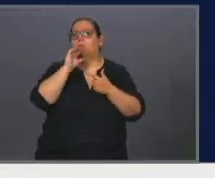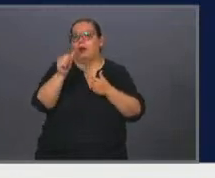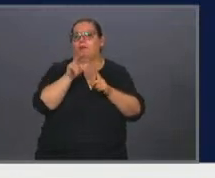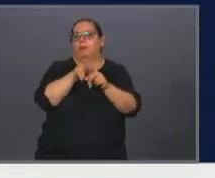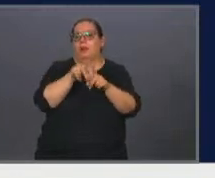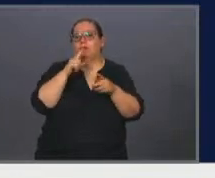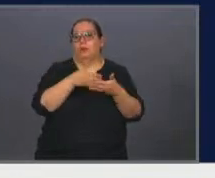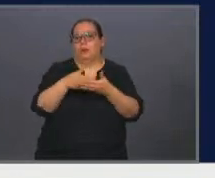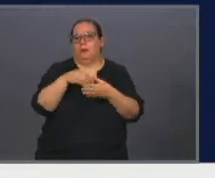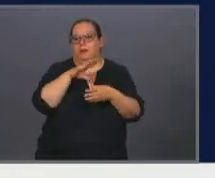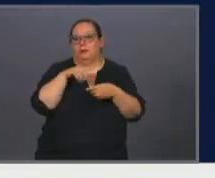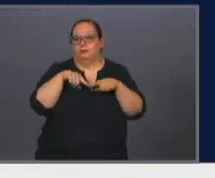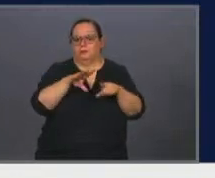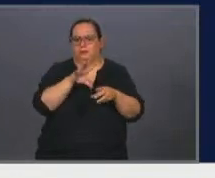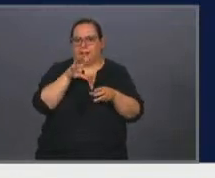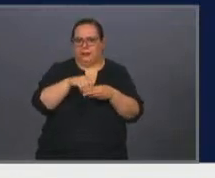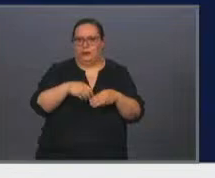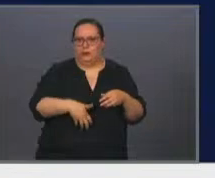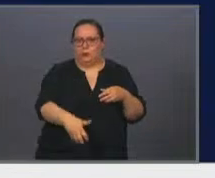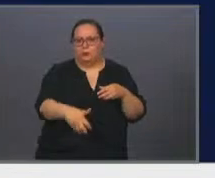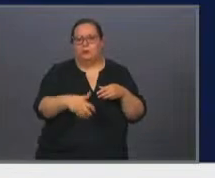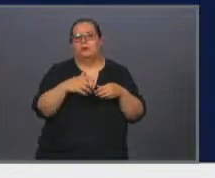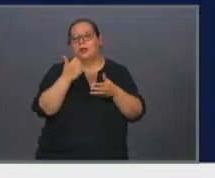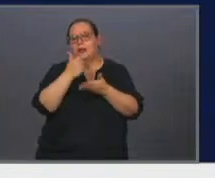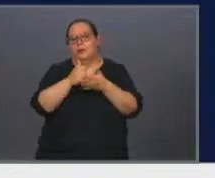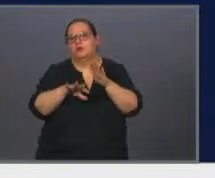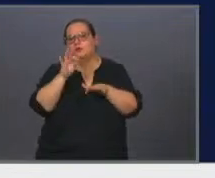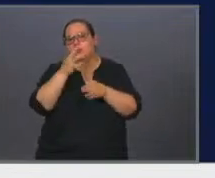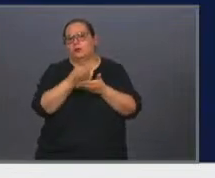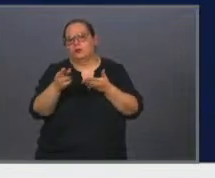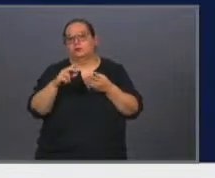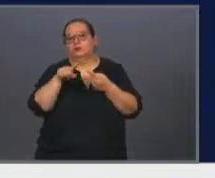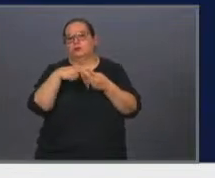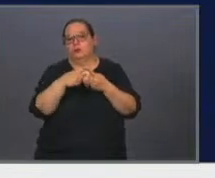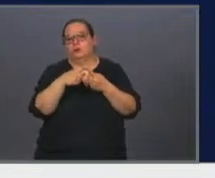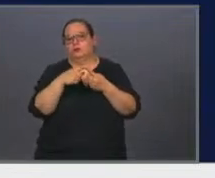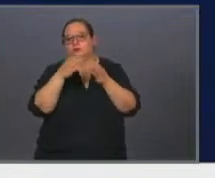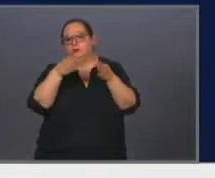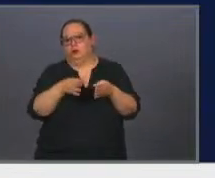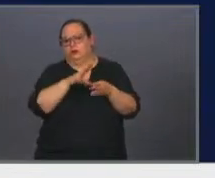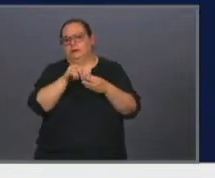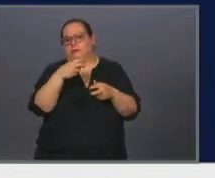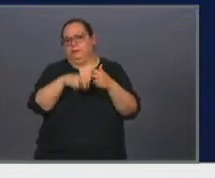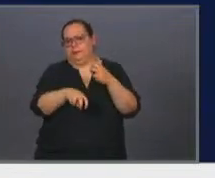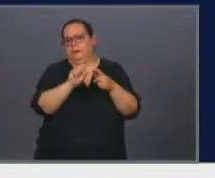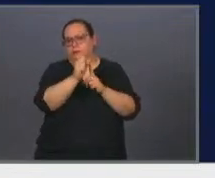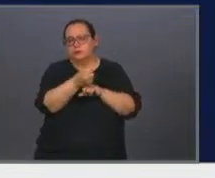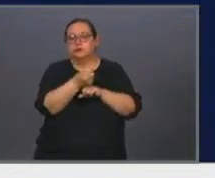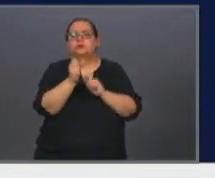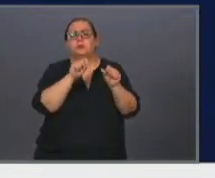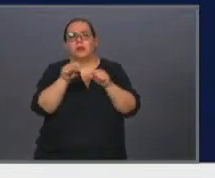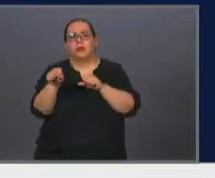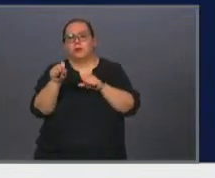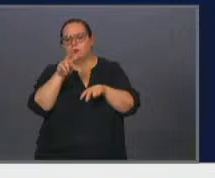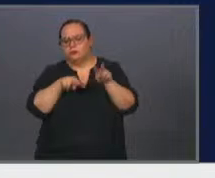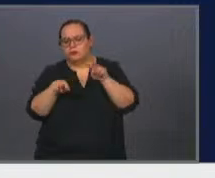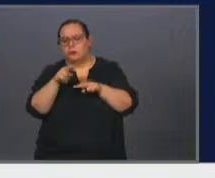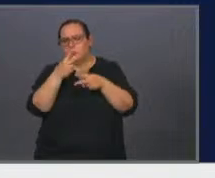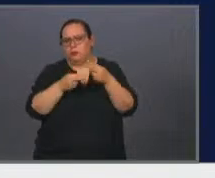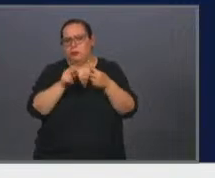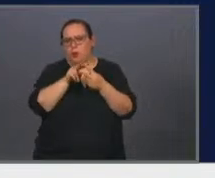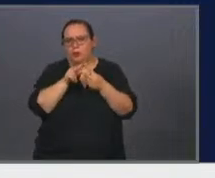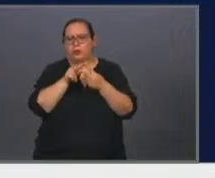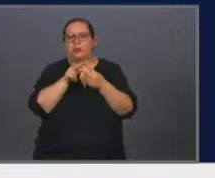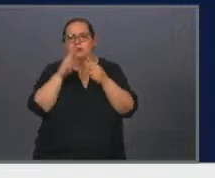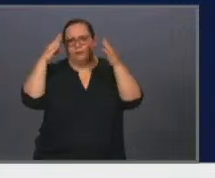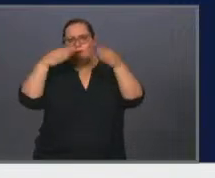find resources when they're in a difficult situation. So being able to look at both of those things and focus heavily on that is key, and I